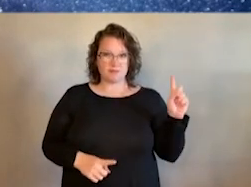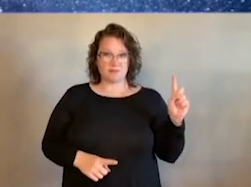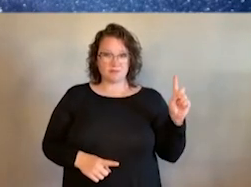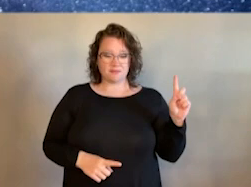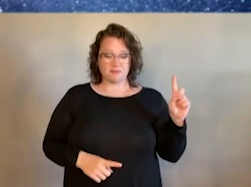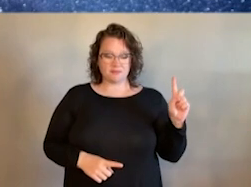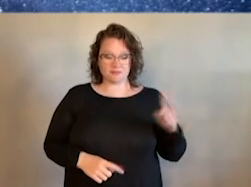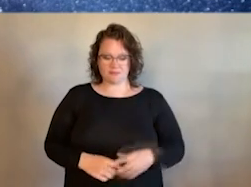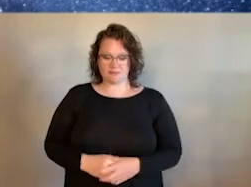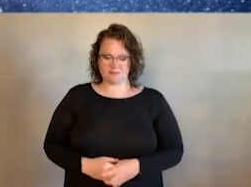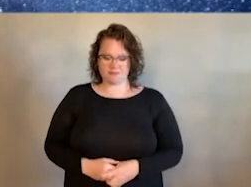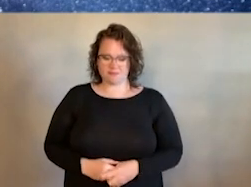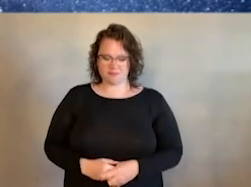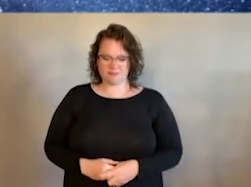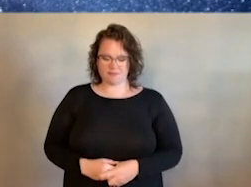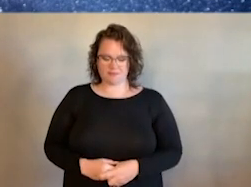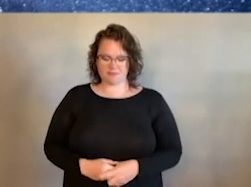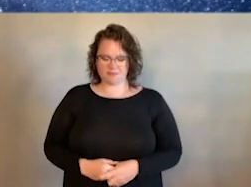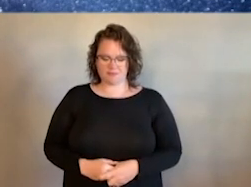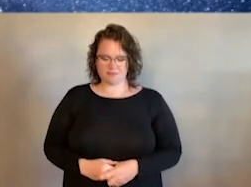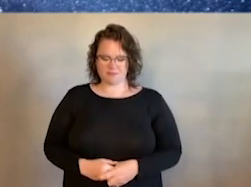here,